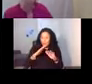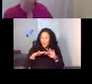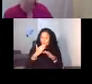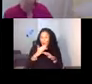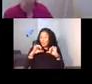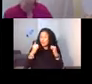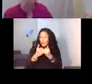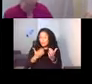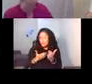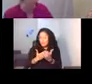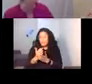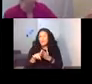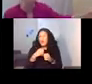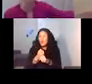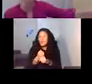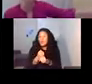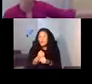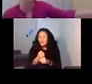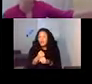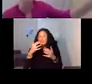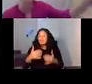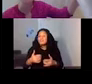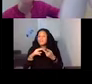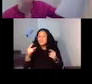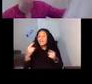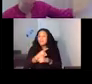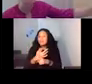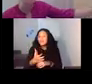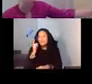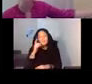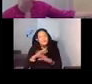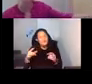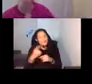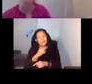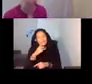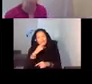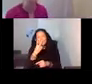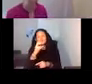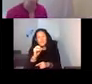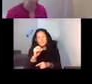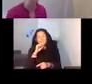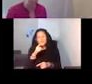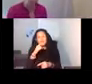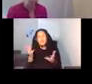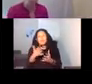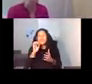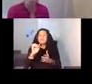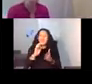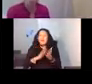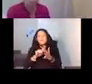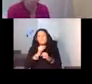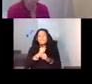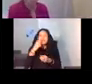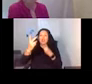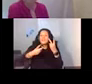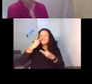the results of that, if you missed it last week, don't miss it on the 20th. We're going to be playing their mega song cycle that